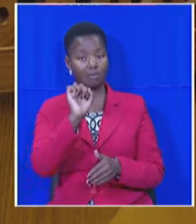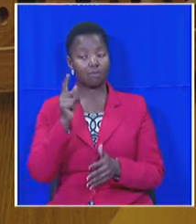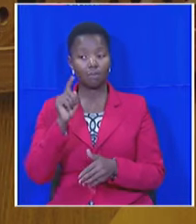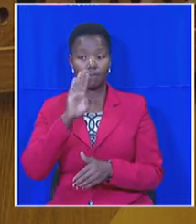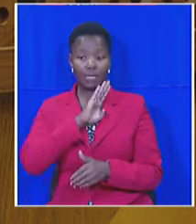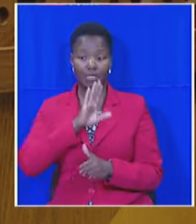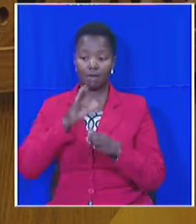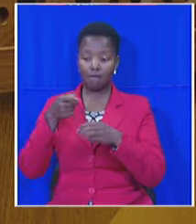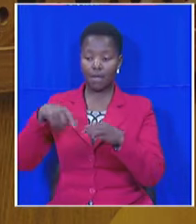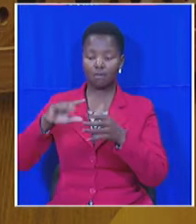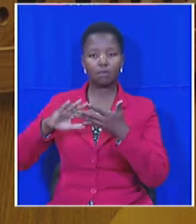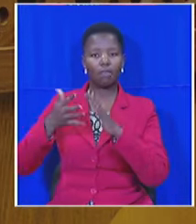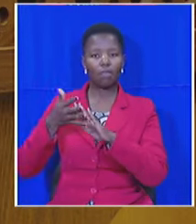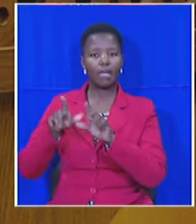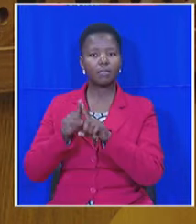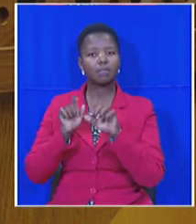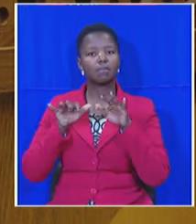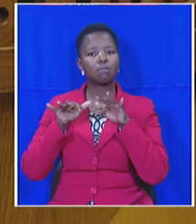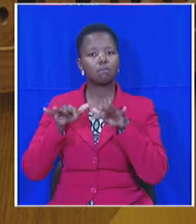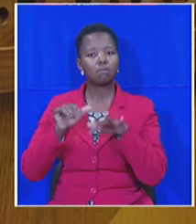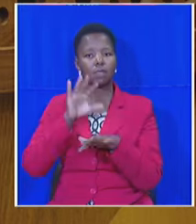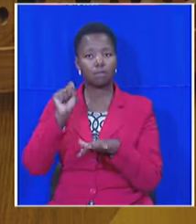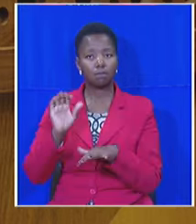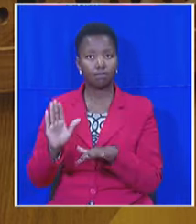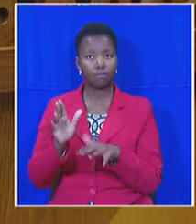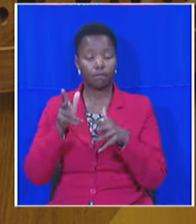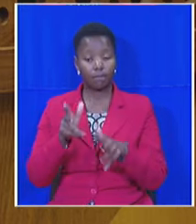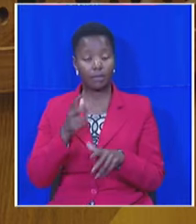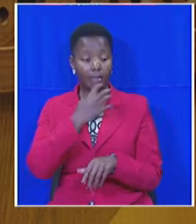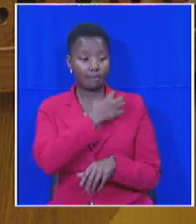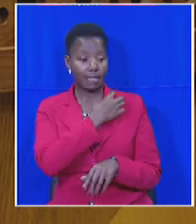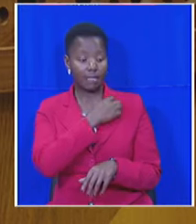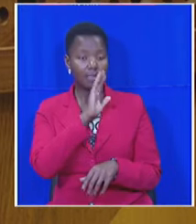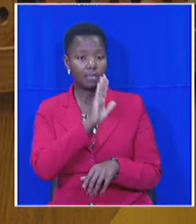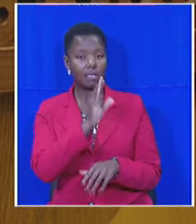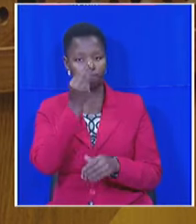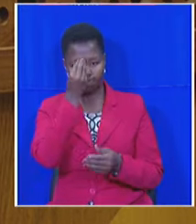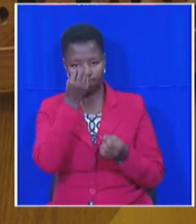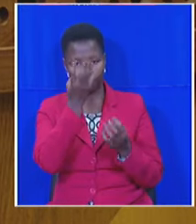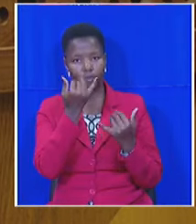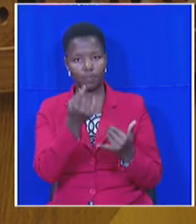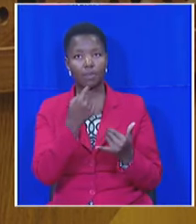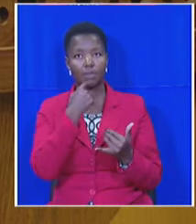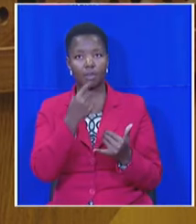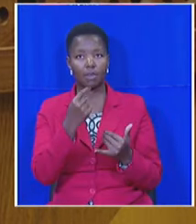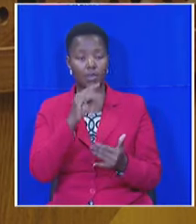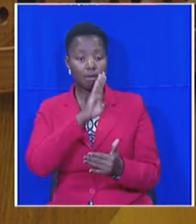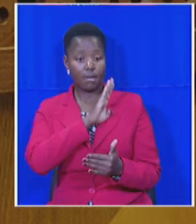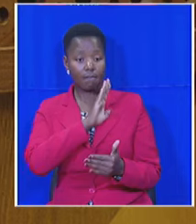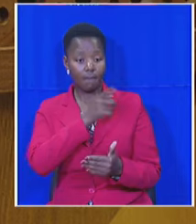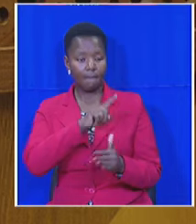our citizens. The minister admitted herself that with this budget, we will be shutting down the defense force earlier than